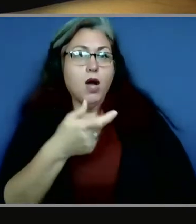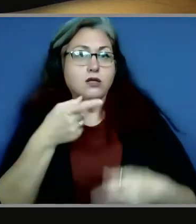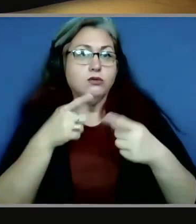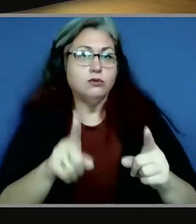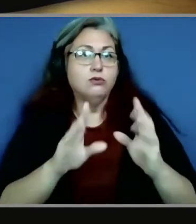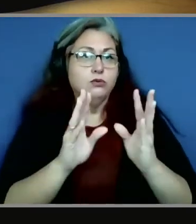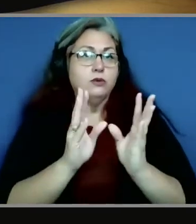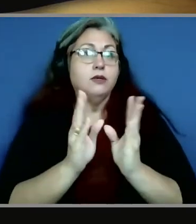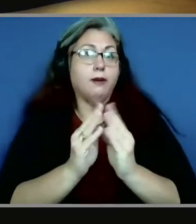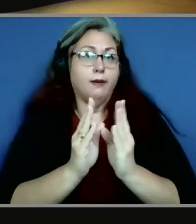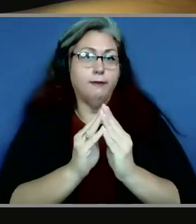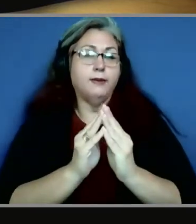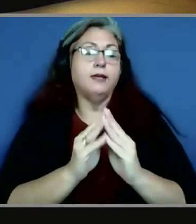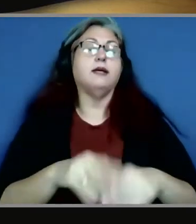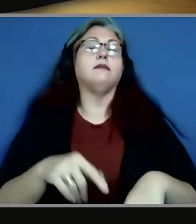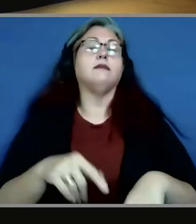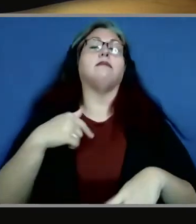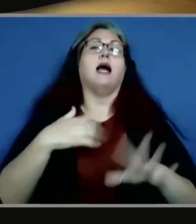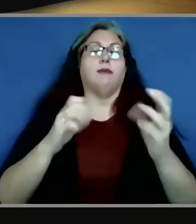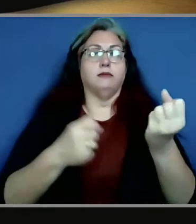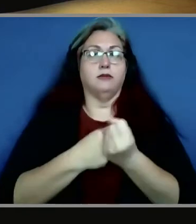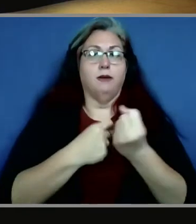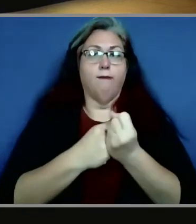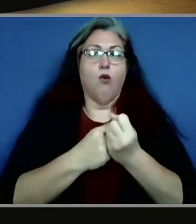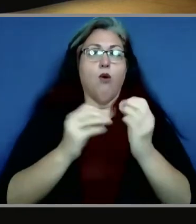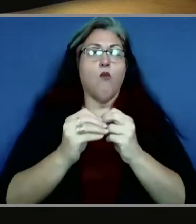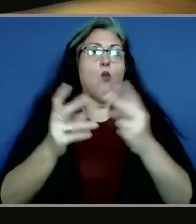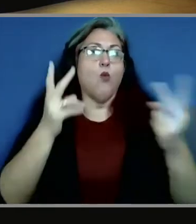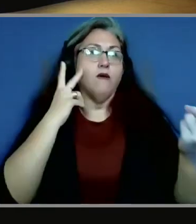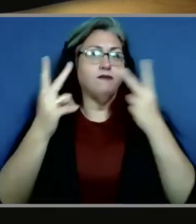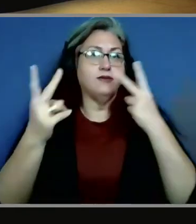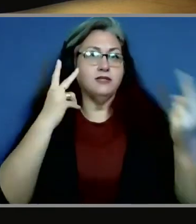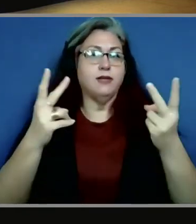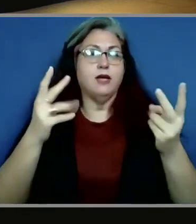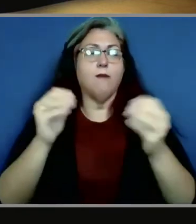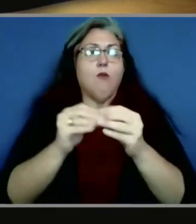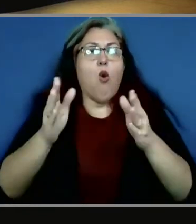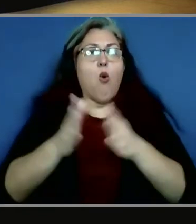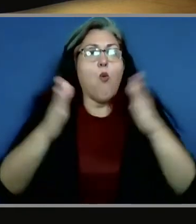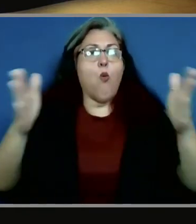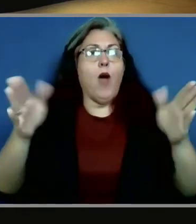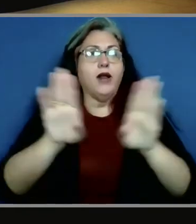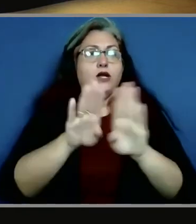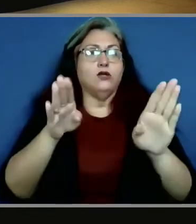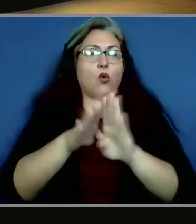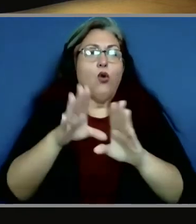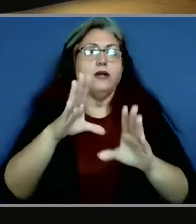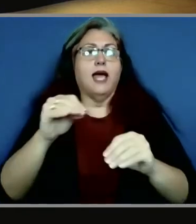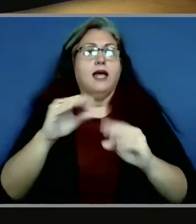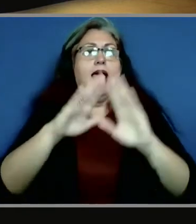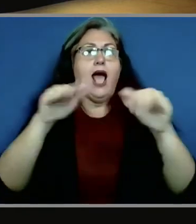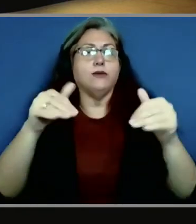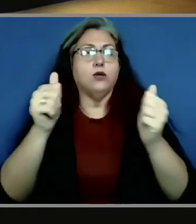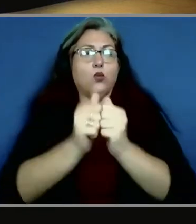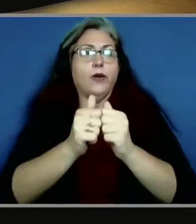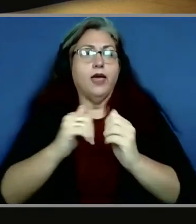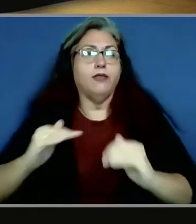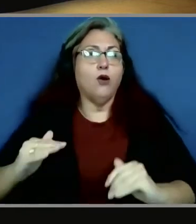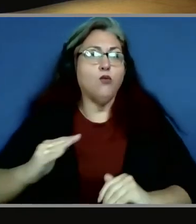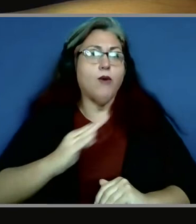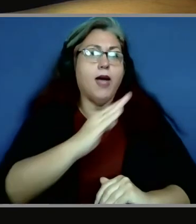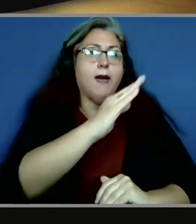meeting. I support visibility, wider doorways, ramps for housing, and for mental